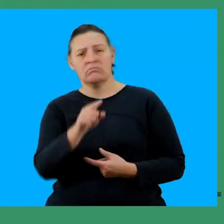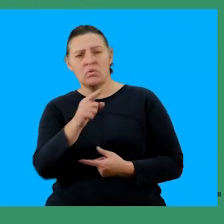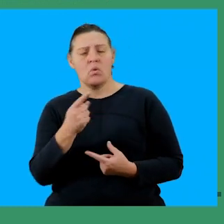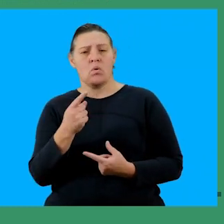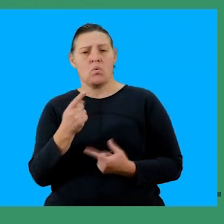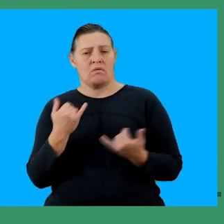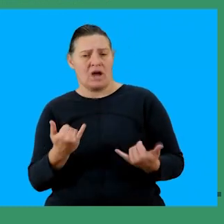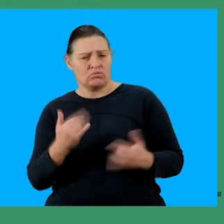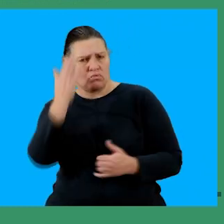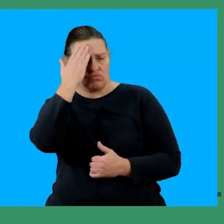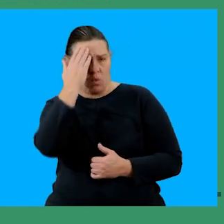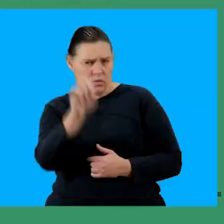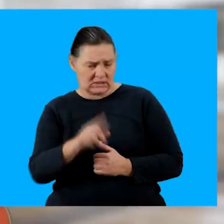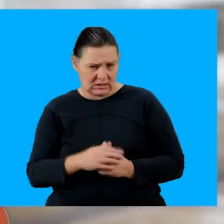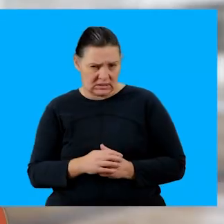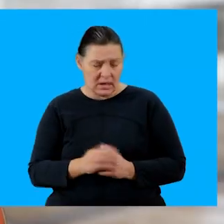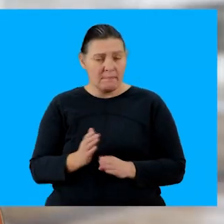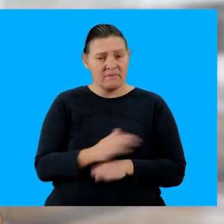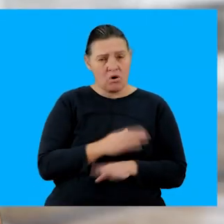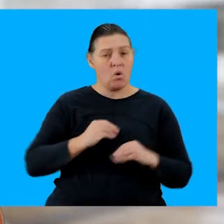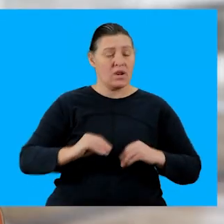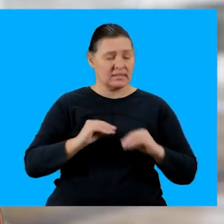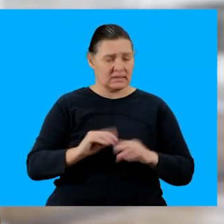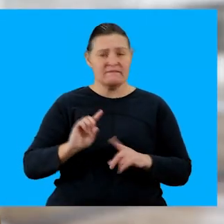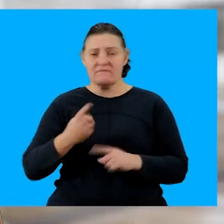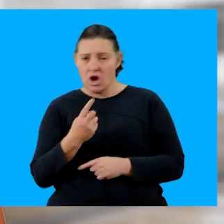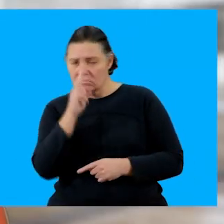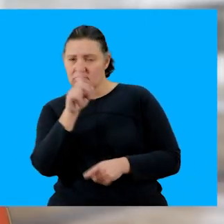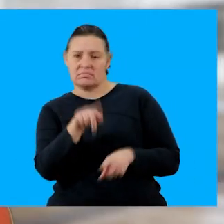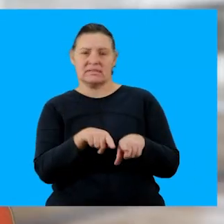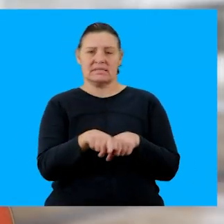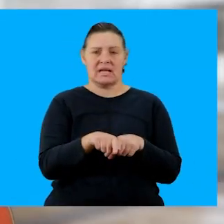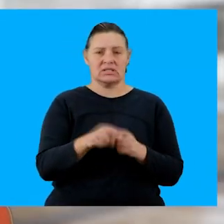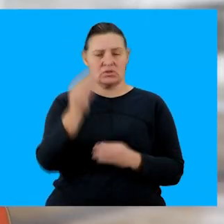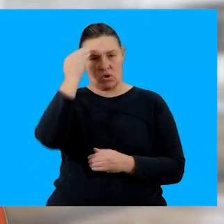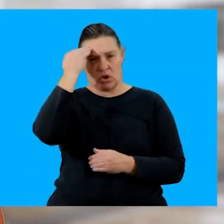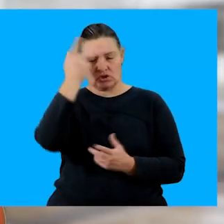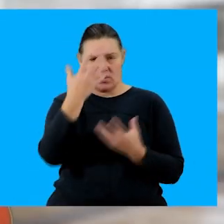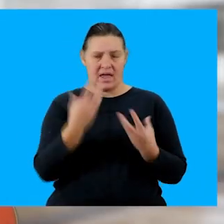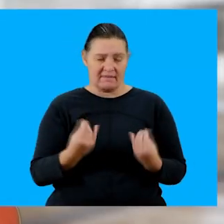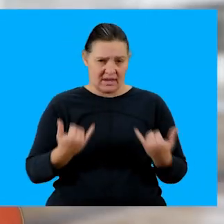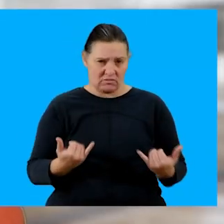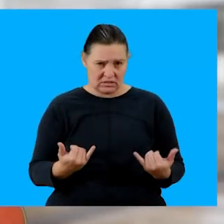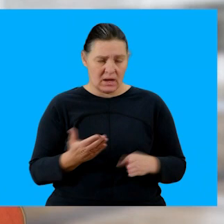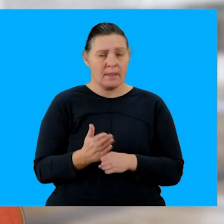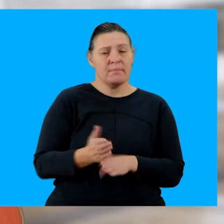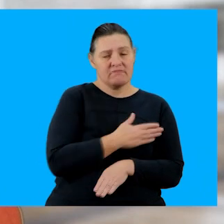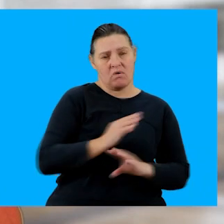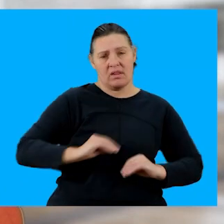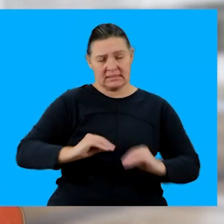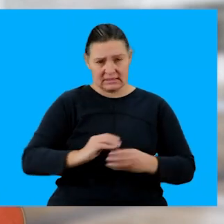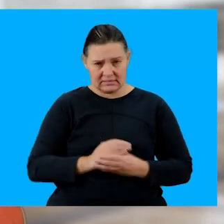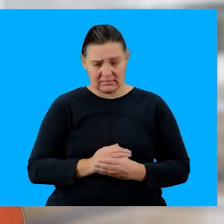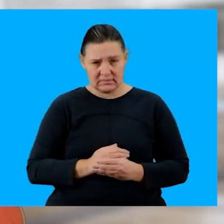what do you currently know. Before we start a lesson, we'll first have to test the knowledge that you are having currently